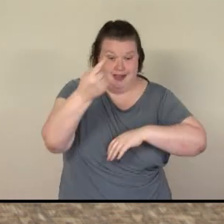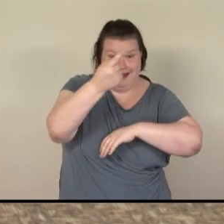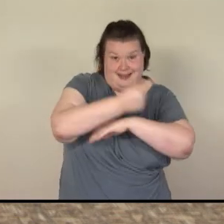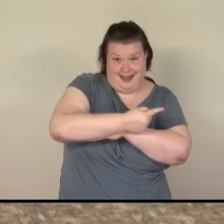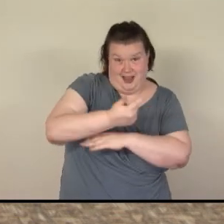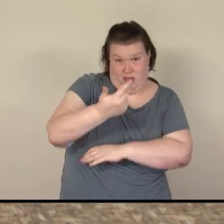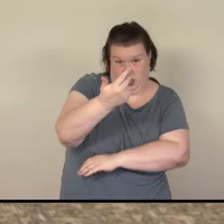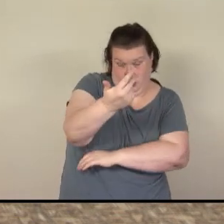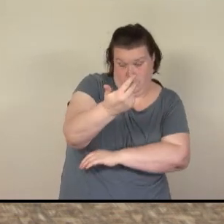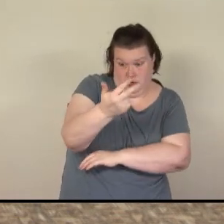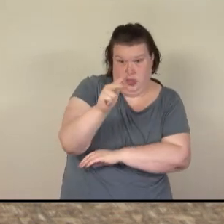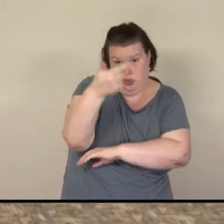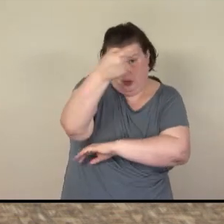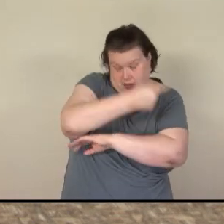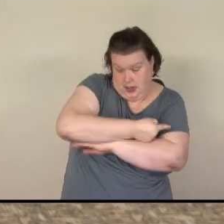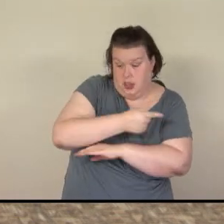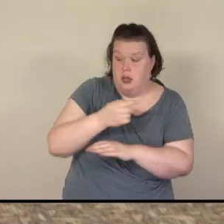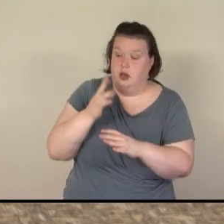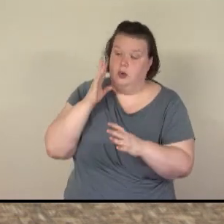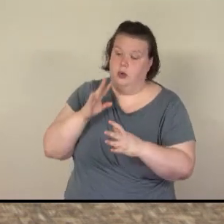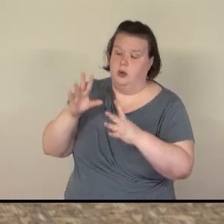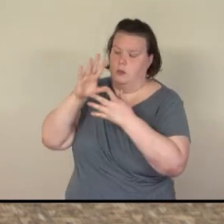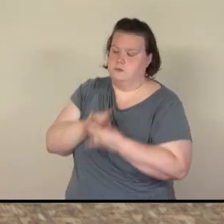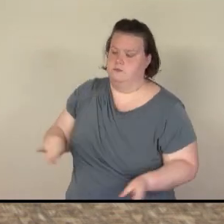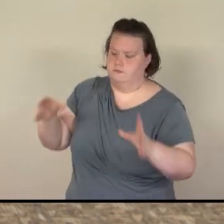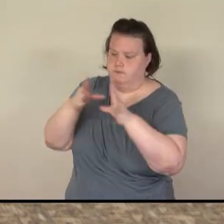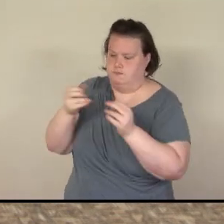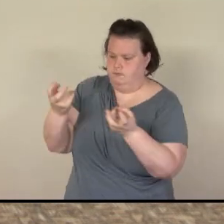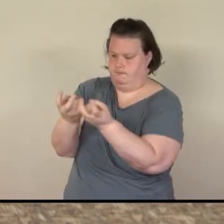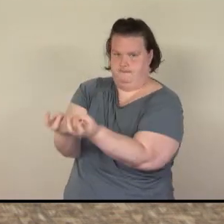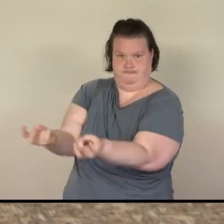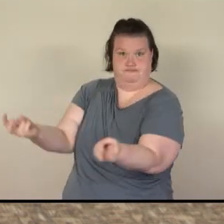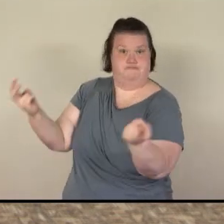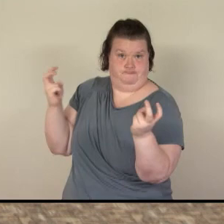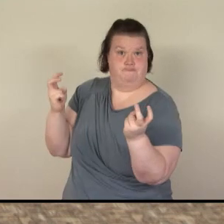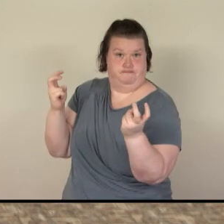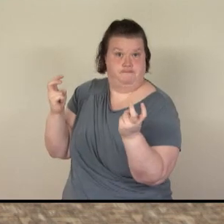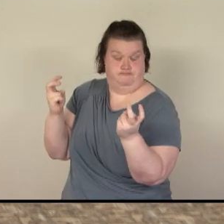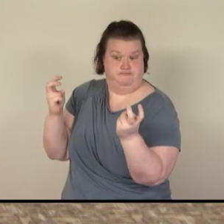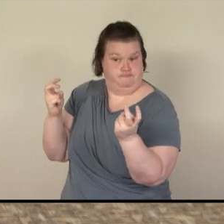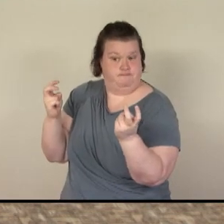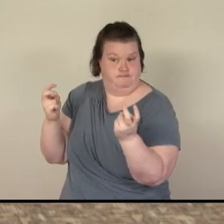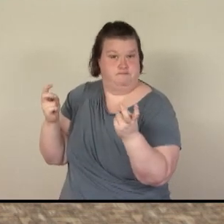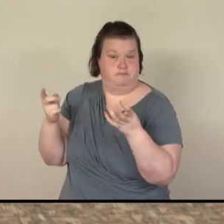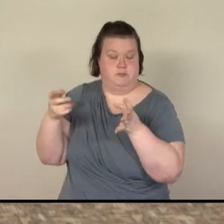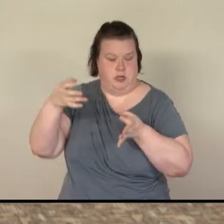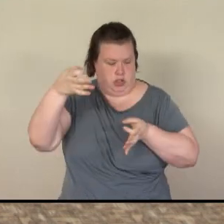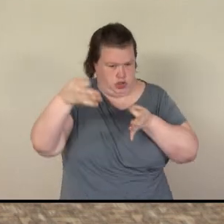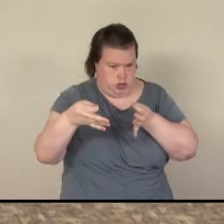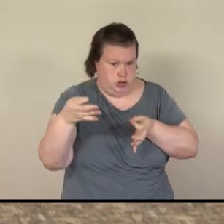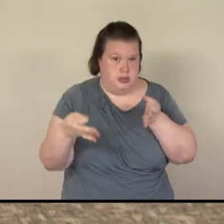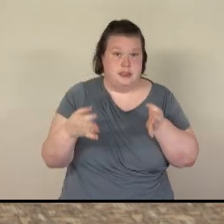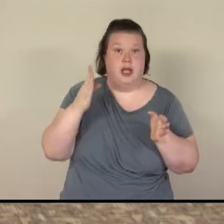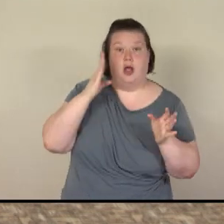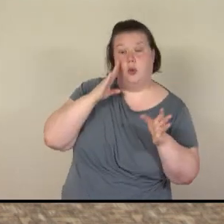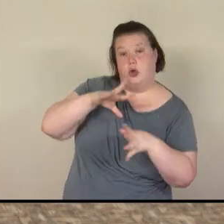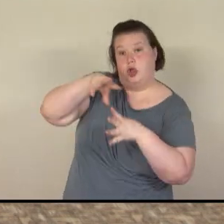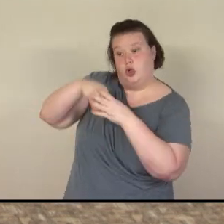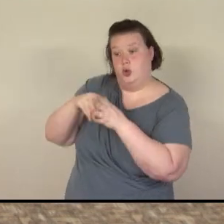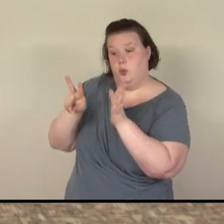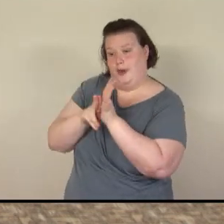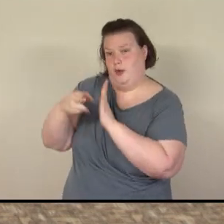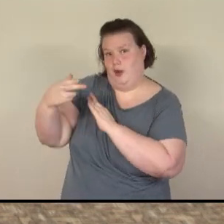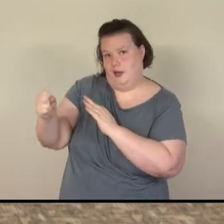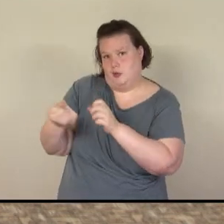members of the community who served as judges, and this program will be expanding to Waco High next year. Thank you so